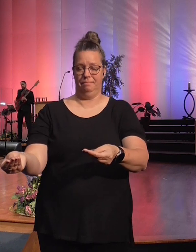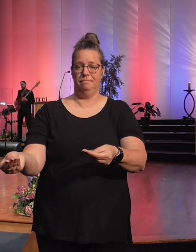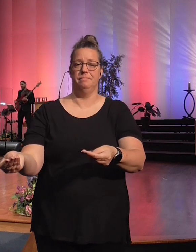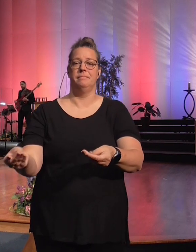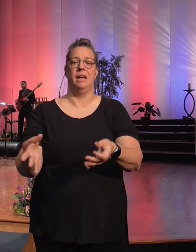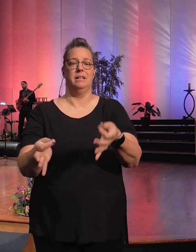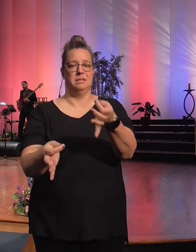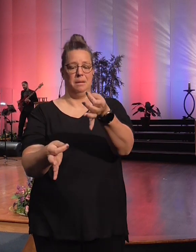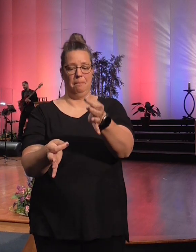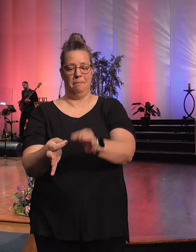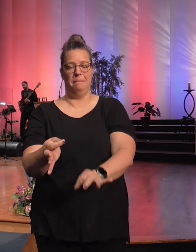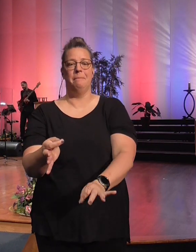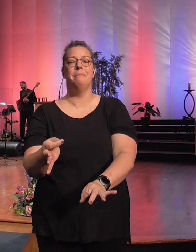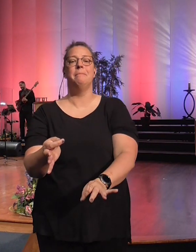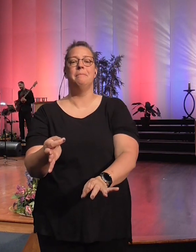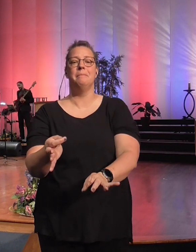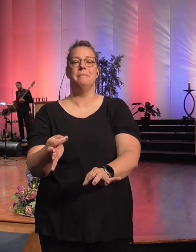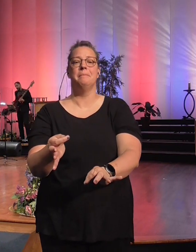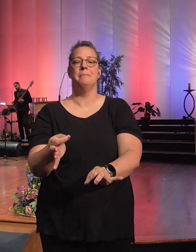Simply,